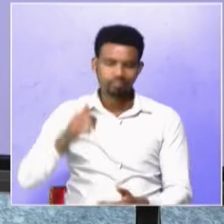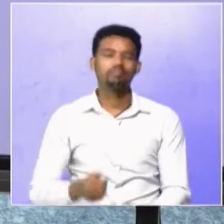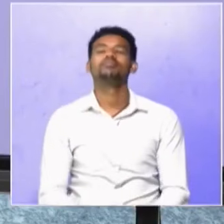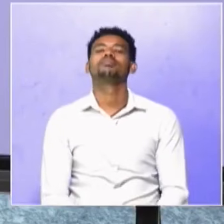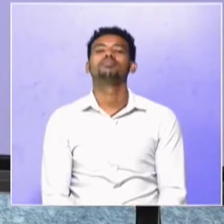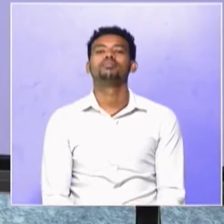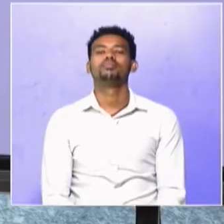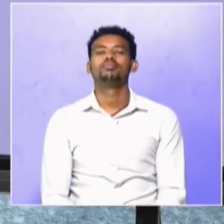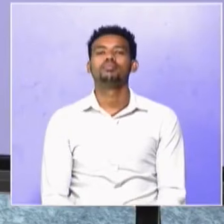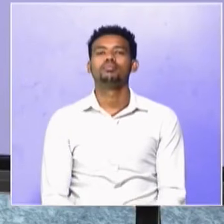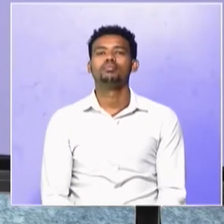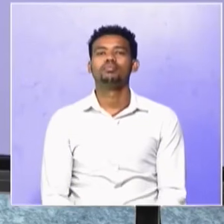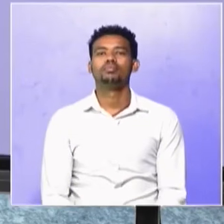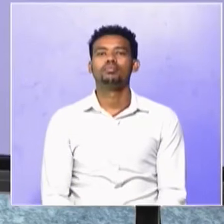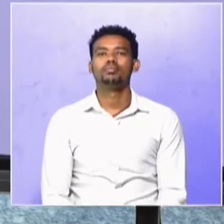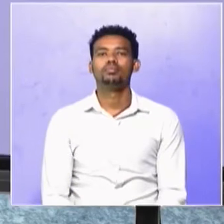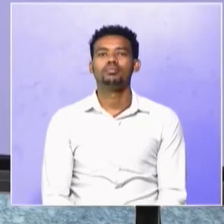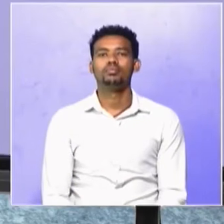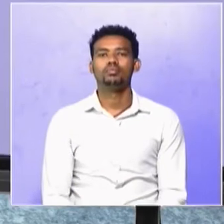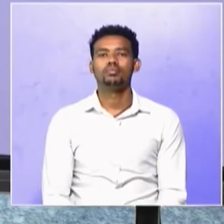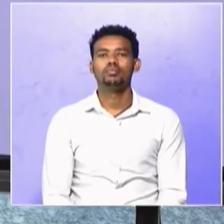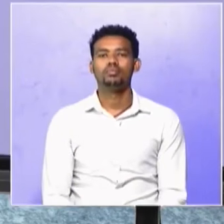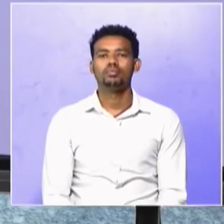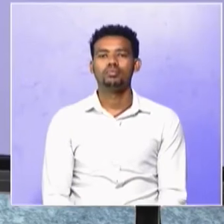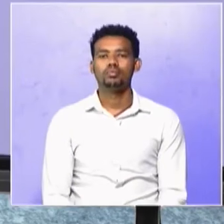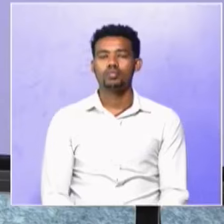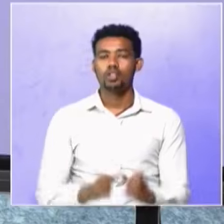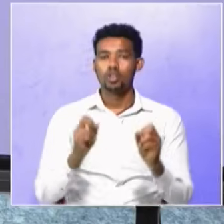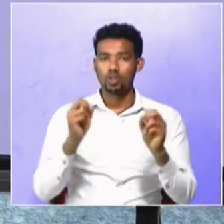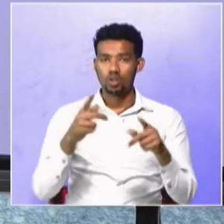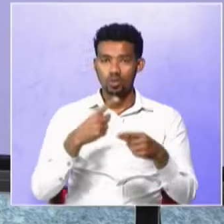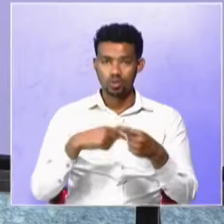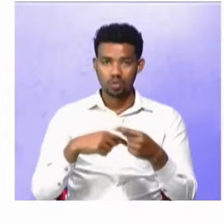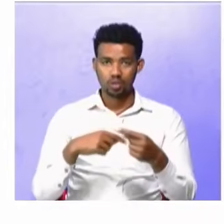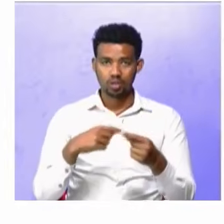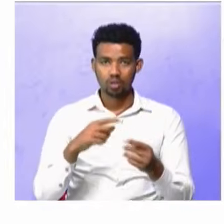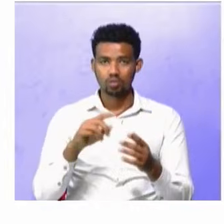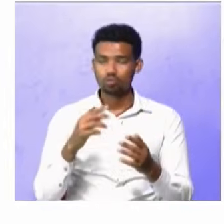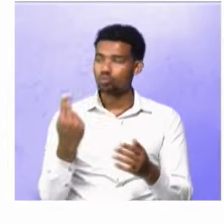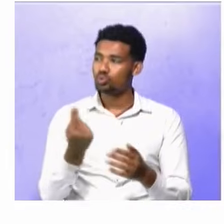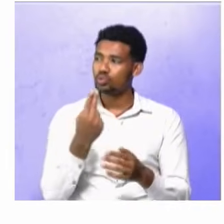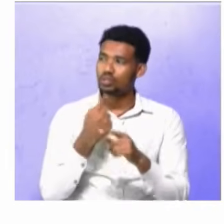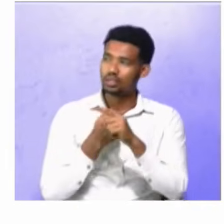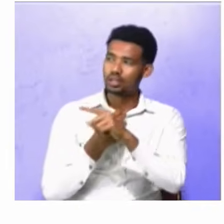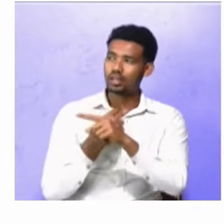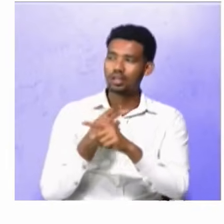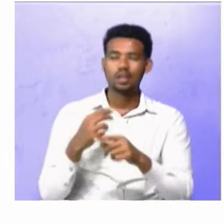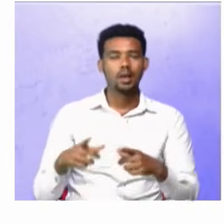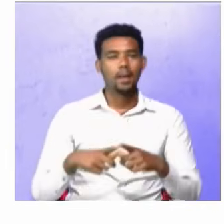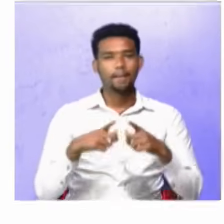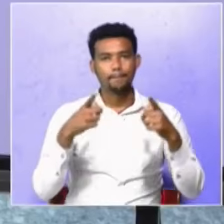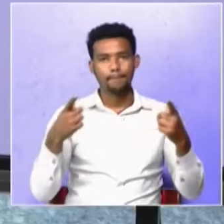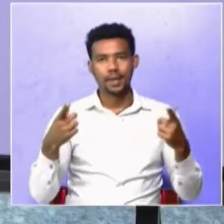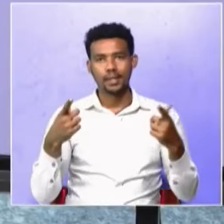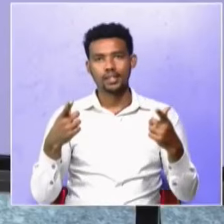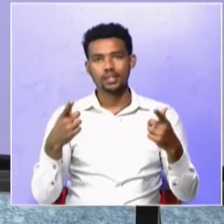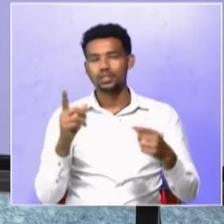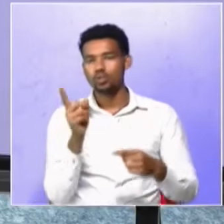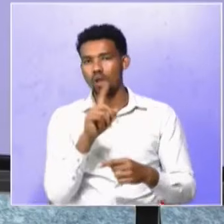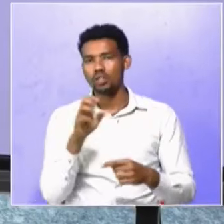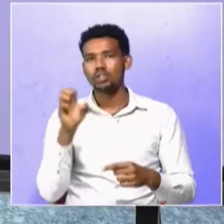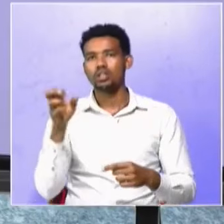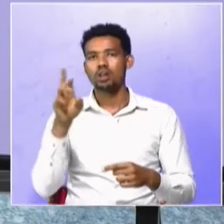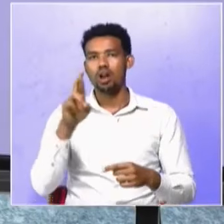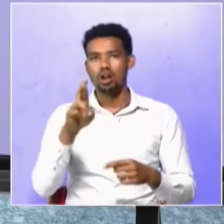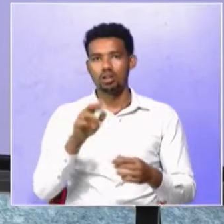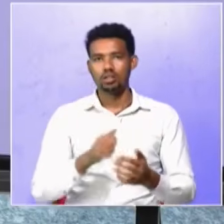is bigger than lion. So when we come to here, we are using big, bigger. Why we are make